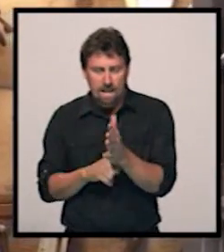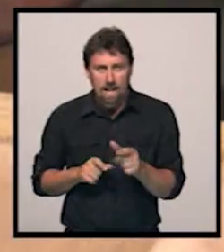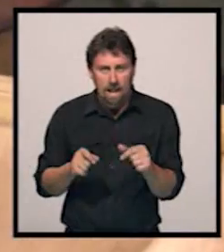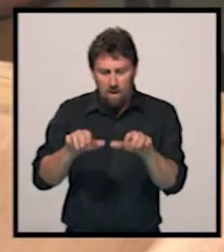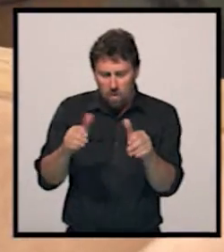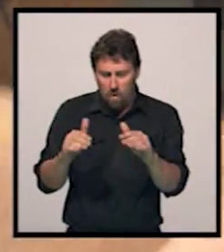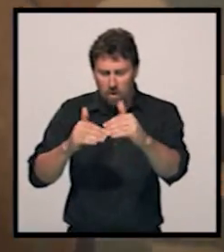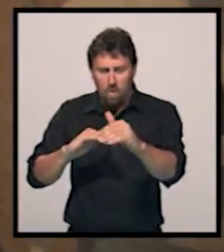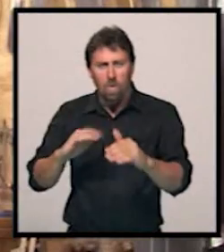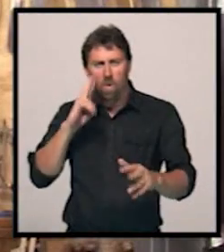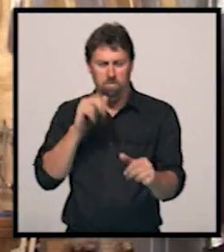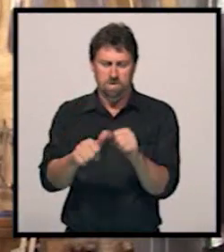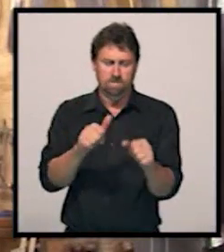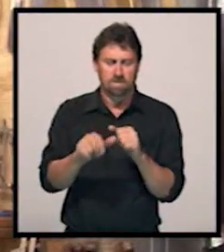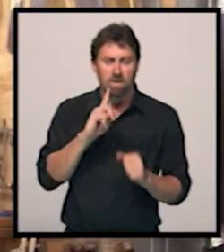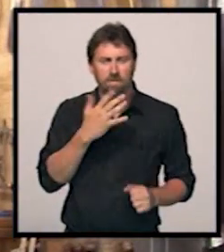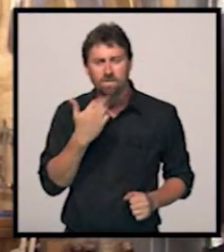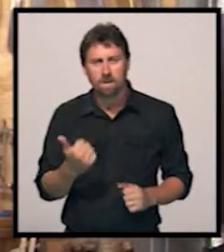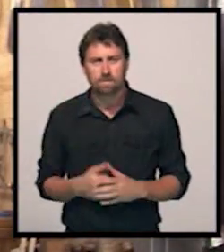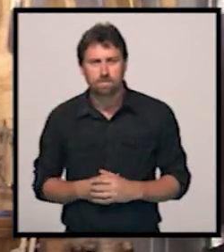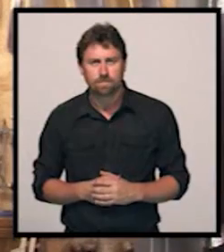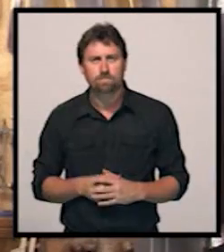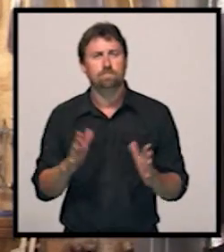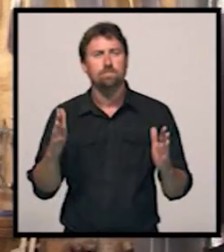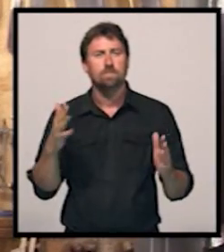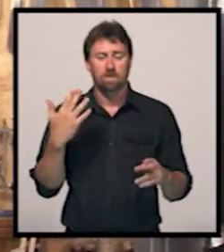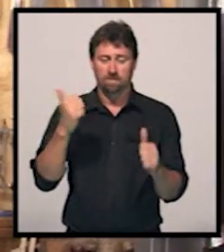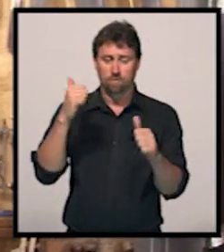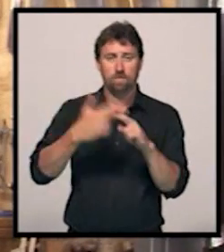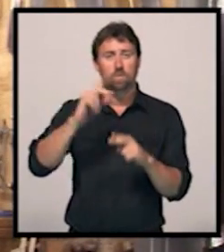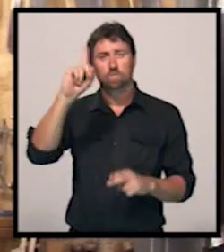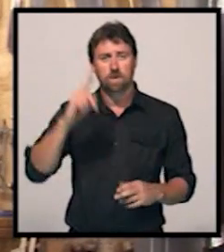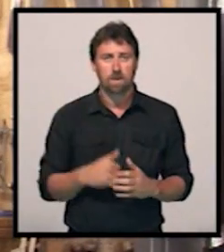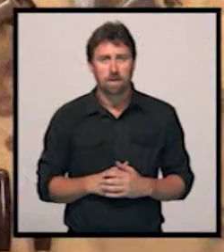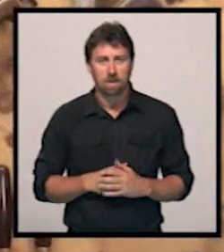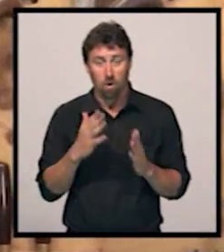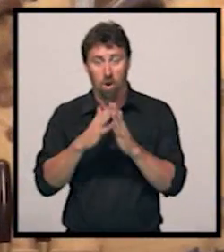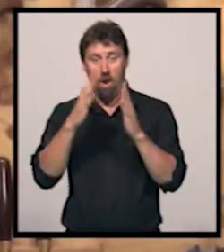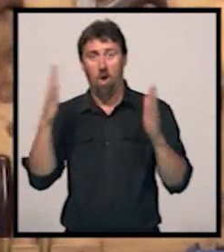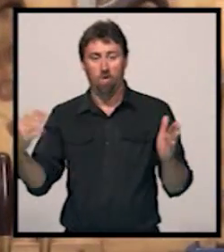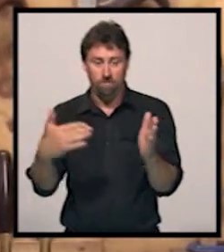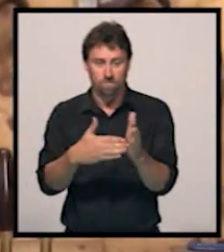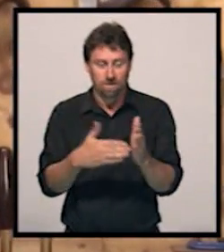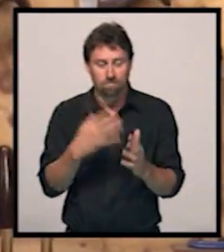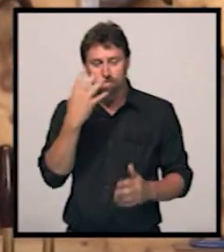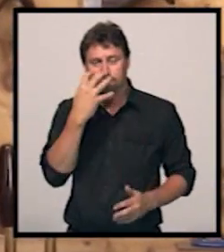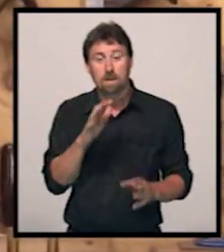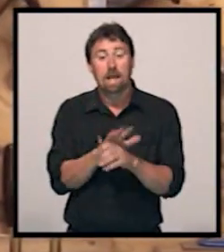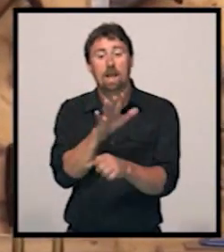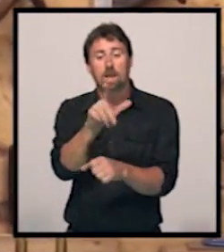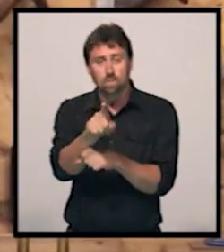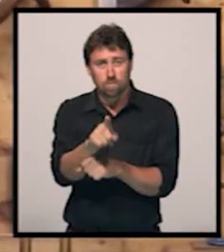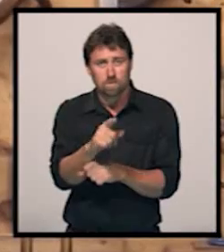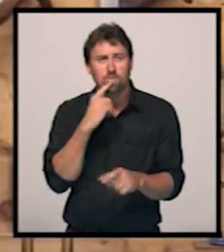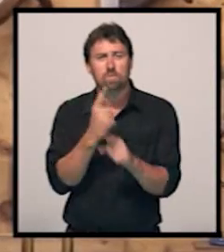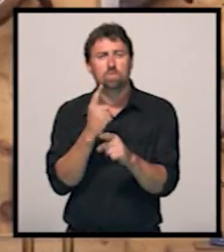lot better than just the plywood. Okay, well that's it for the week. Been a big episode this episode. Next week we'll talk about